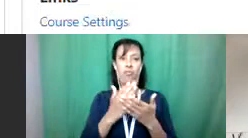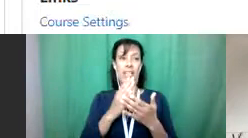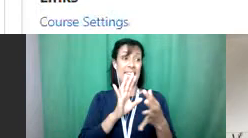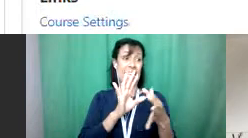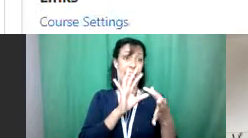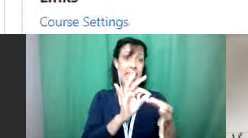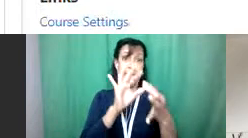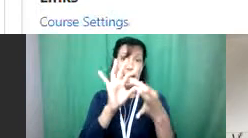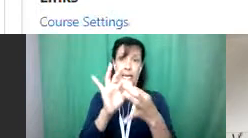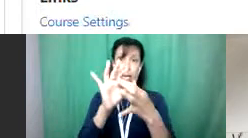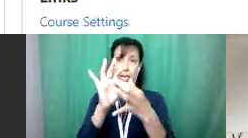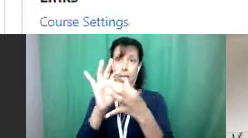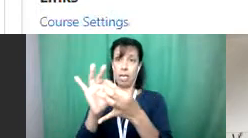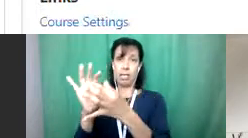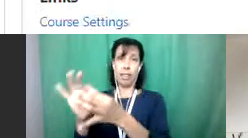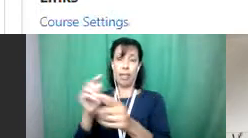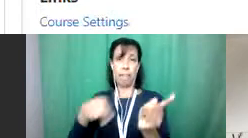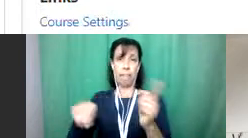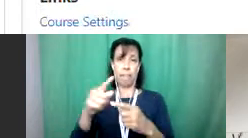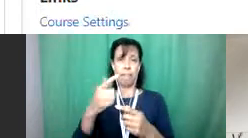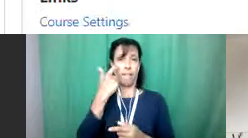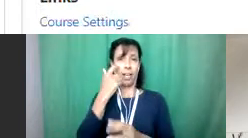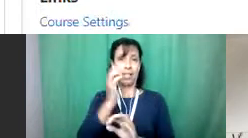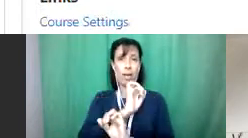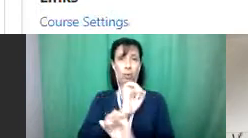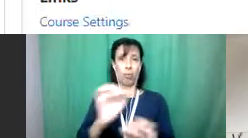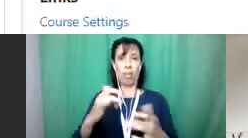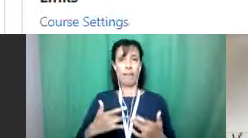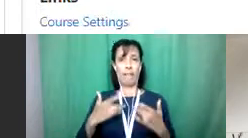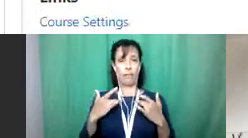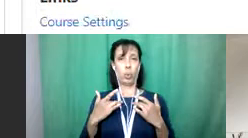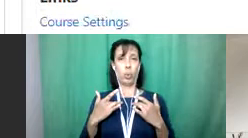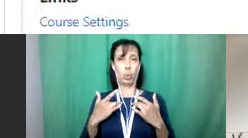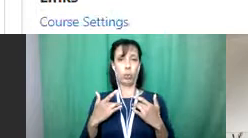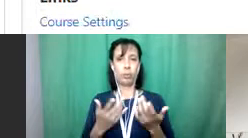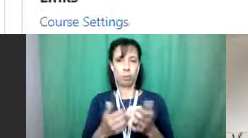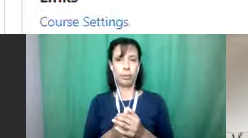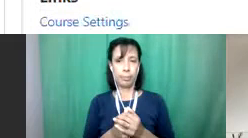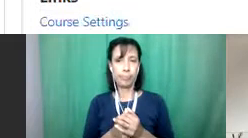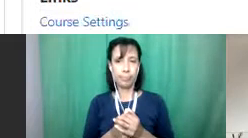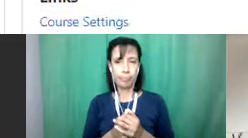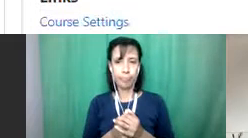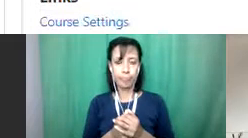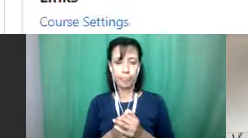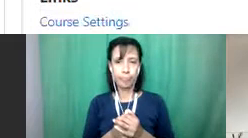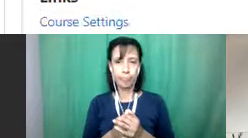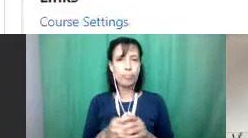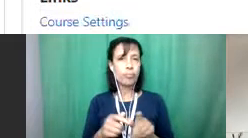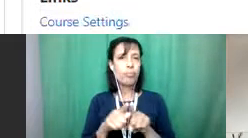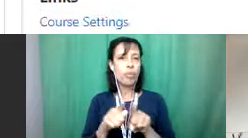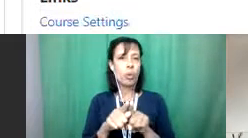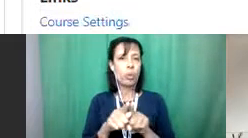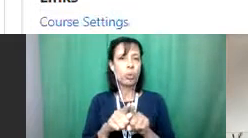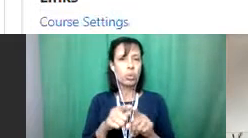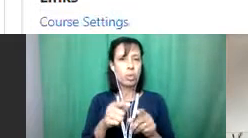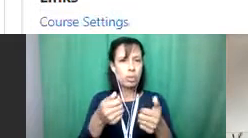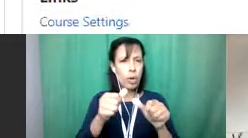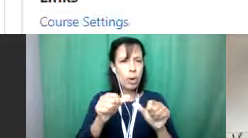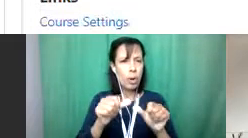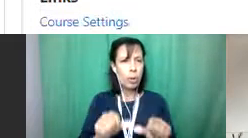their views are about the thing that you want to carry out your research into. Similarly, with this journal article here, Everly